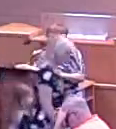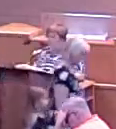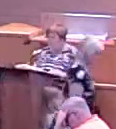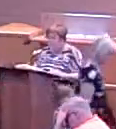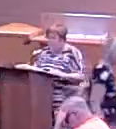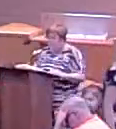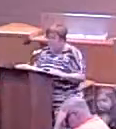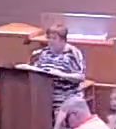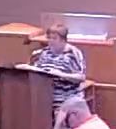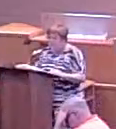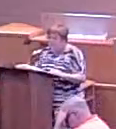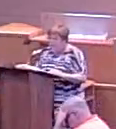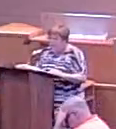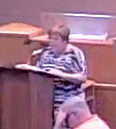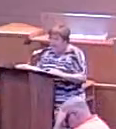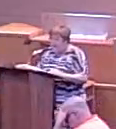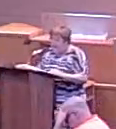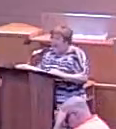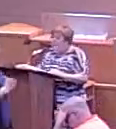freely poured.